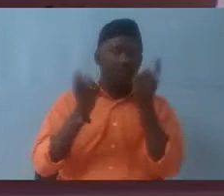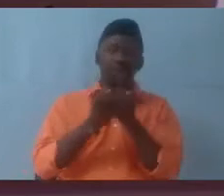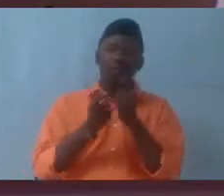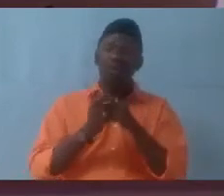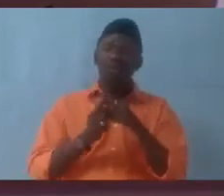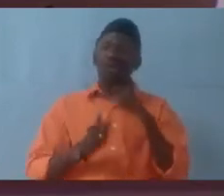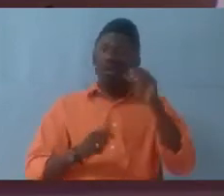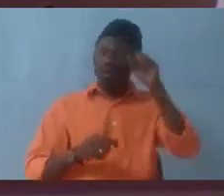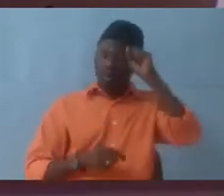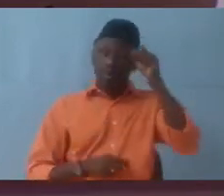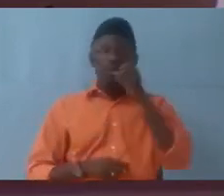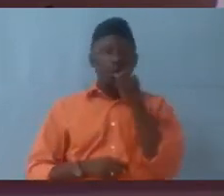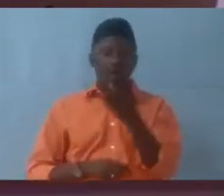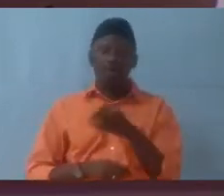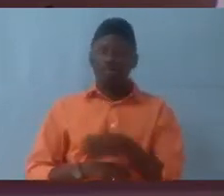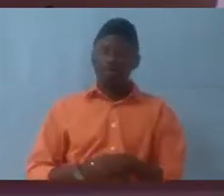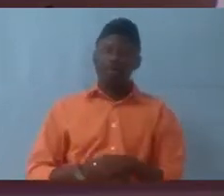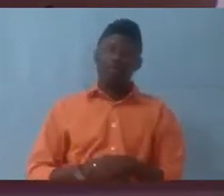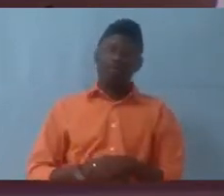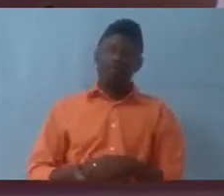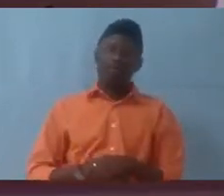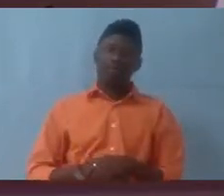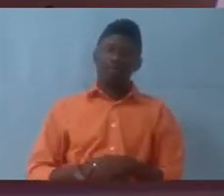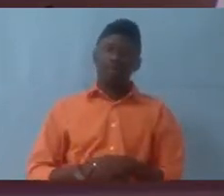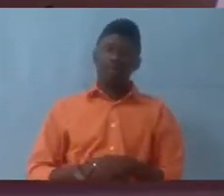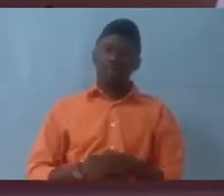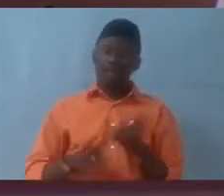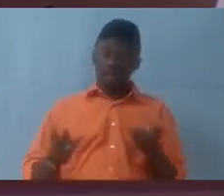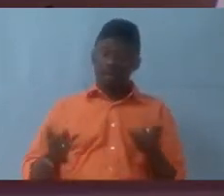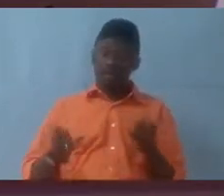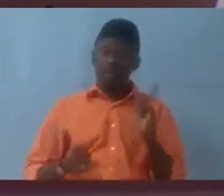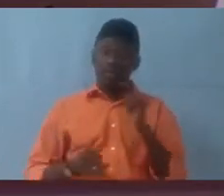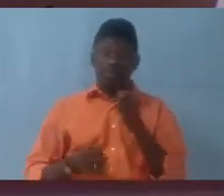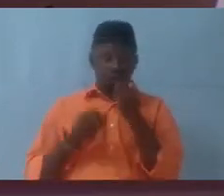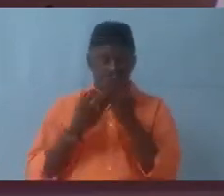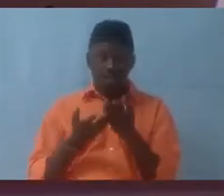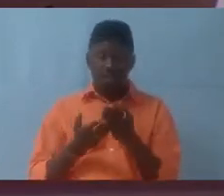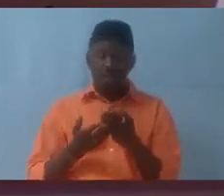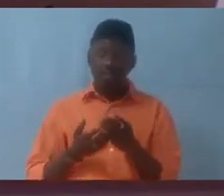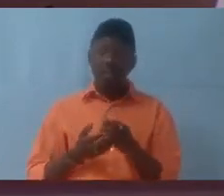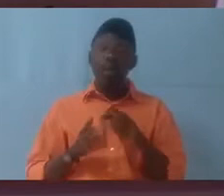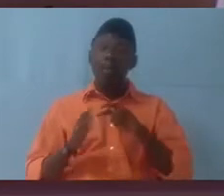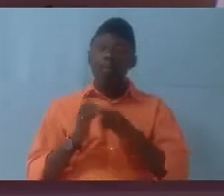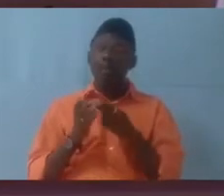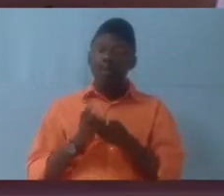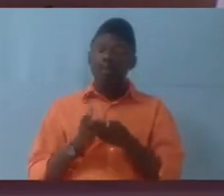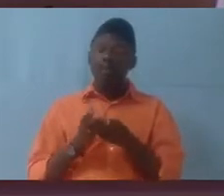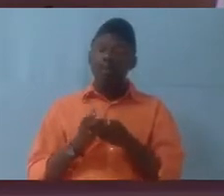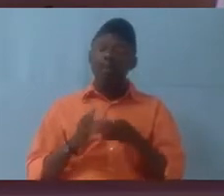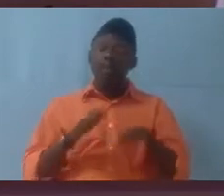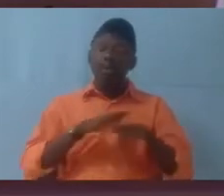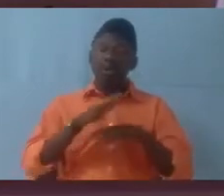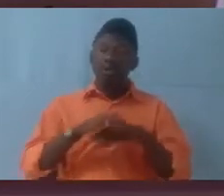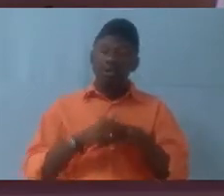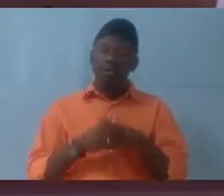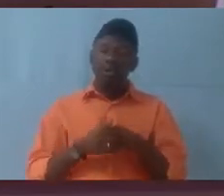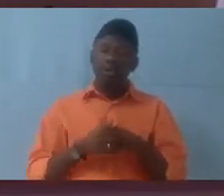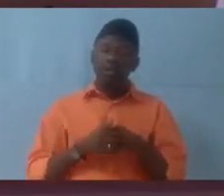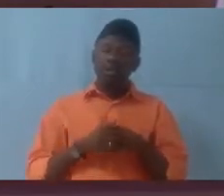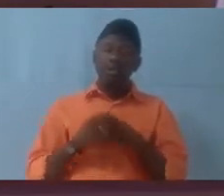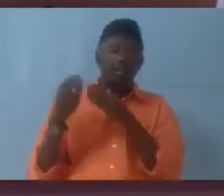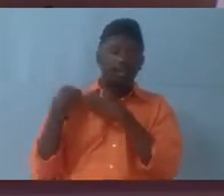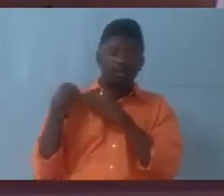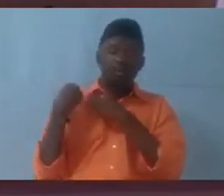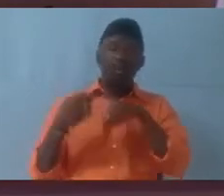Gomez, from what you have just said, Sir Gomez, ñëru ci li nga wax ni légui, you're telling this commission that under the watch of Fagbele, ya nga